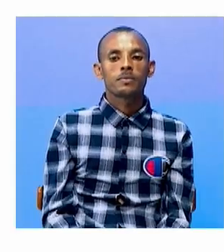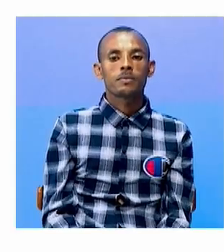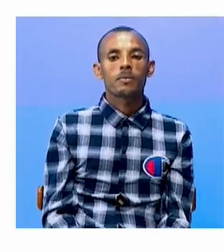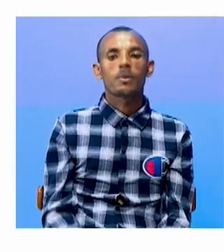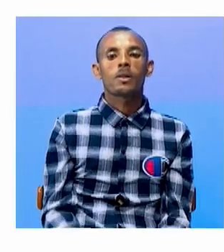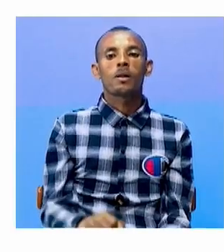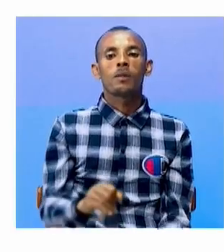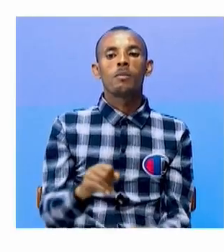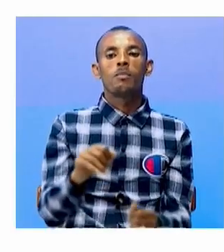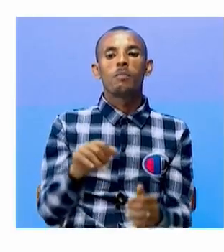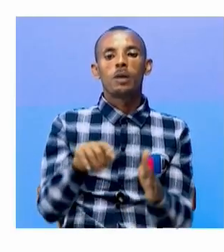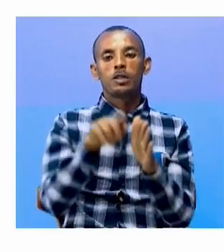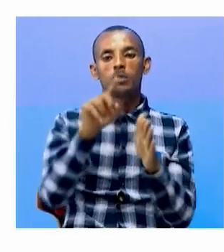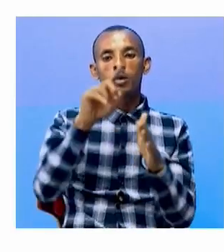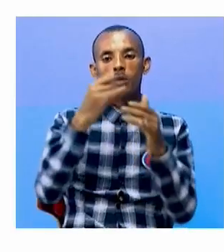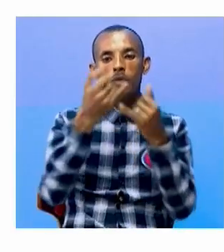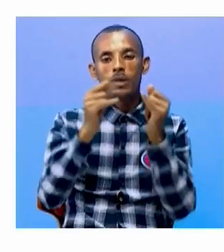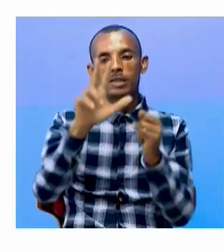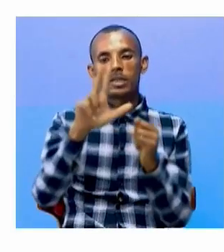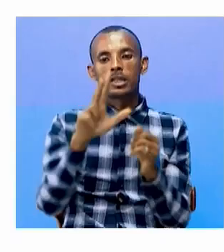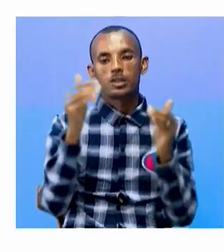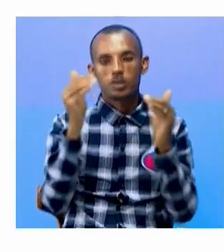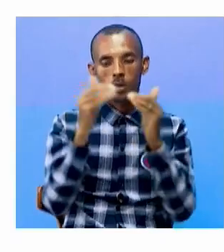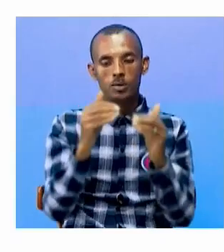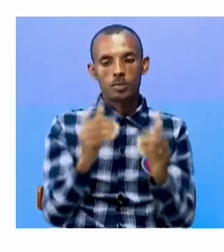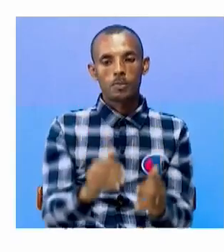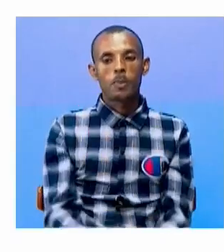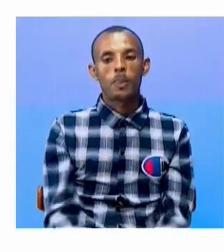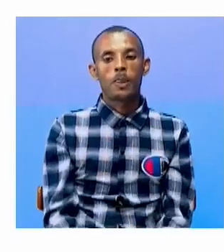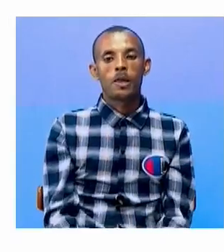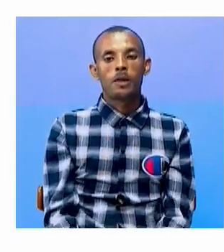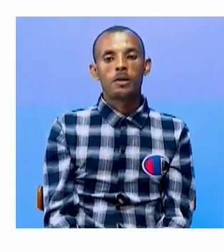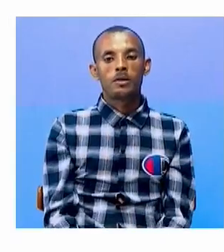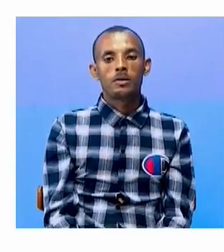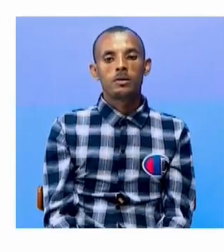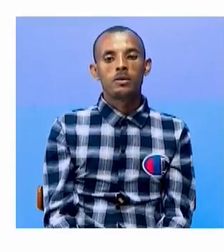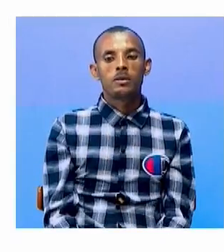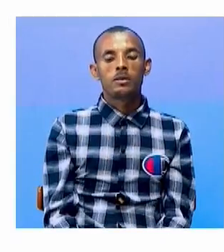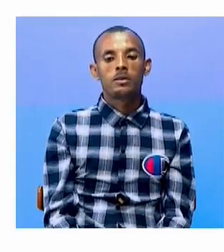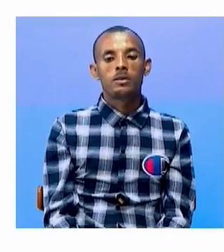3 is equal to